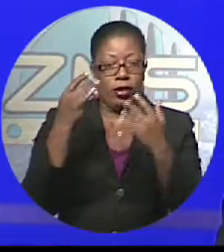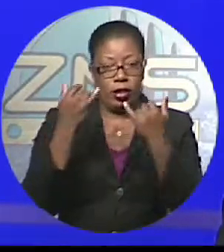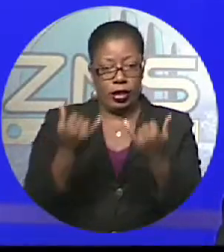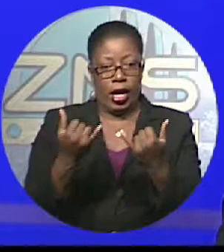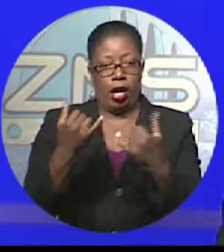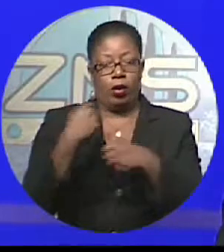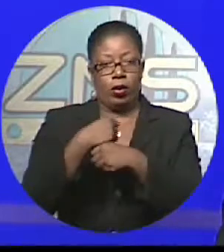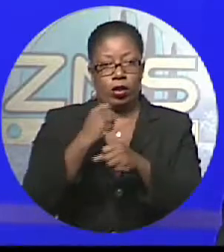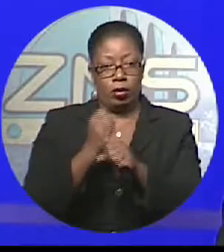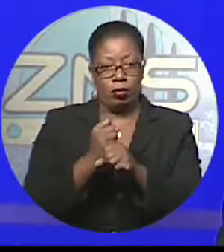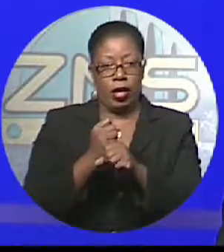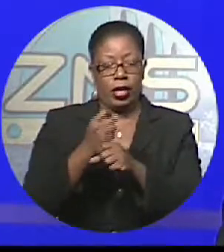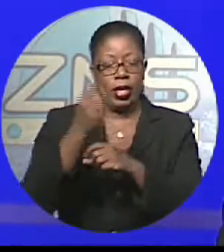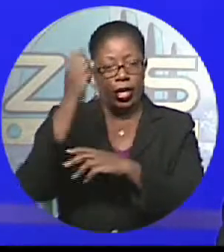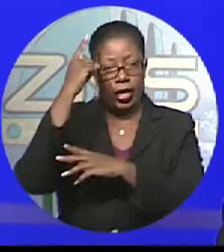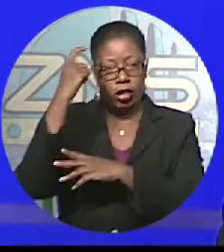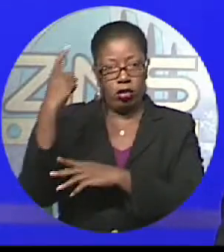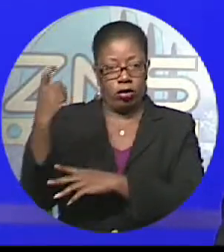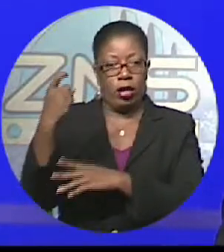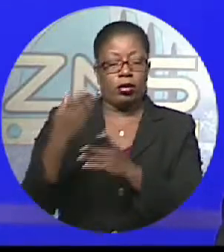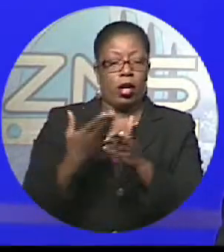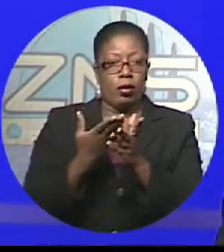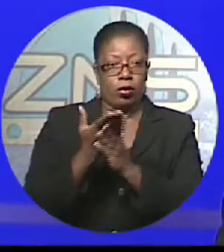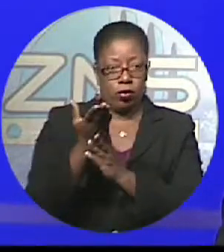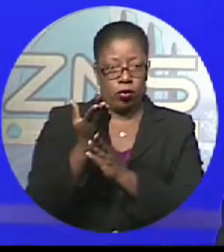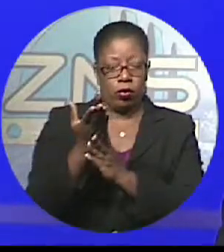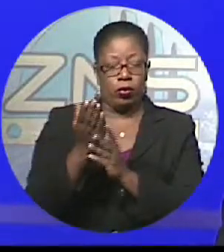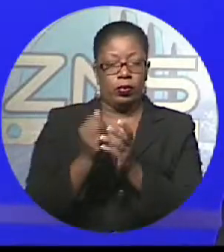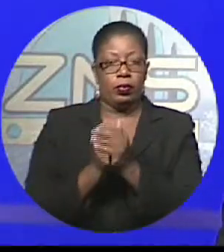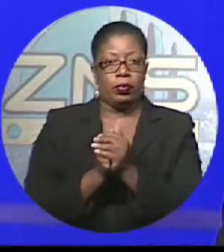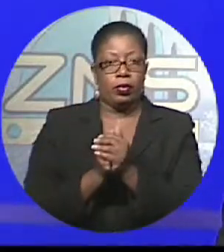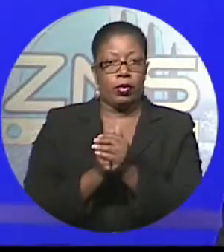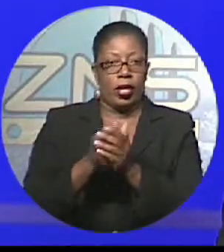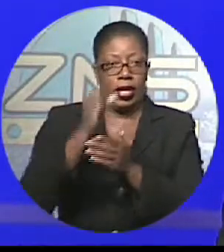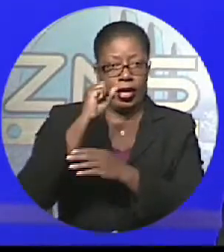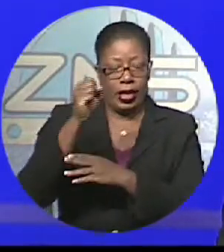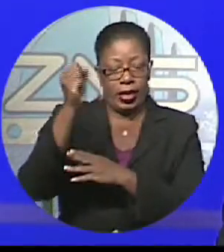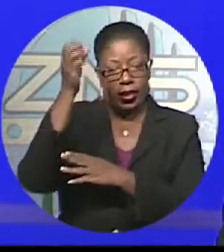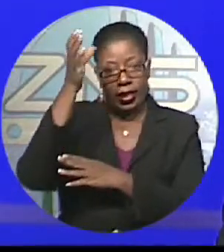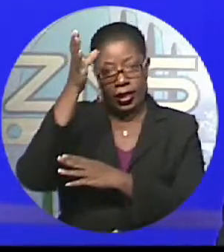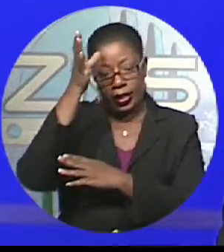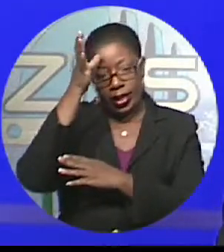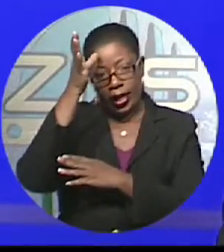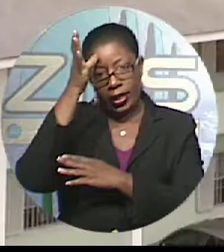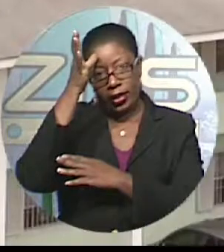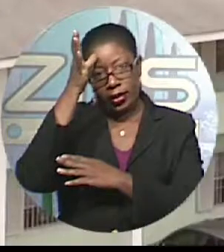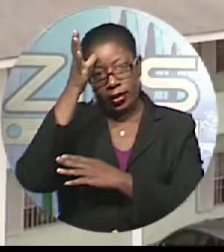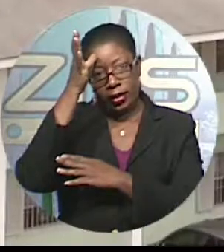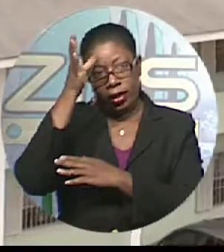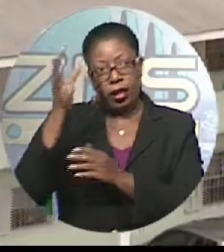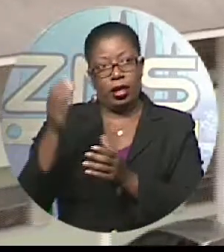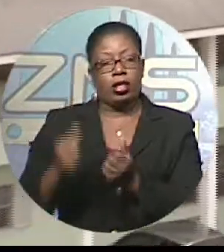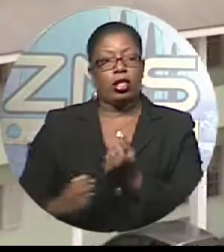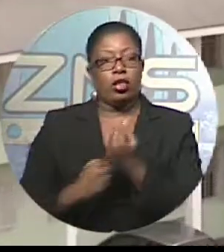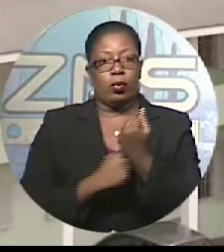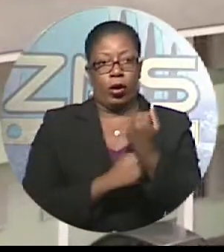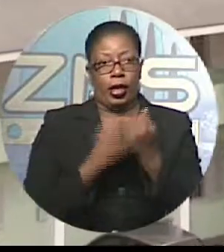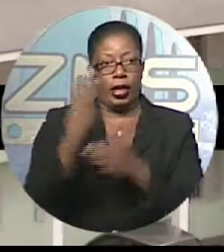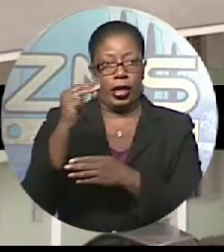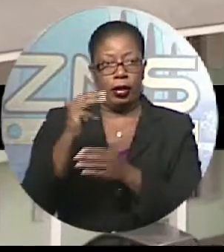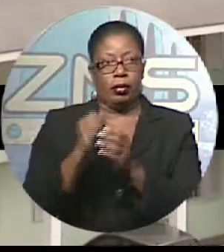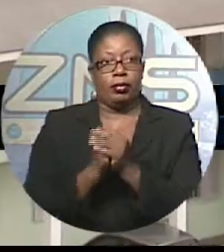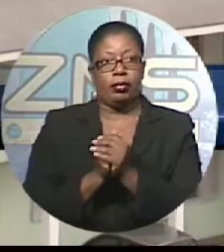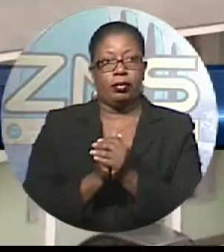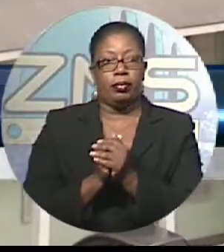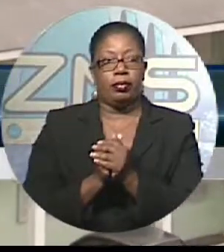make his dream come true with the Toronto Blue Jays, and his dad, Todd Isaacs Sr., is 100% behind him. That accomplishment